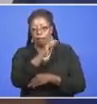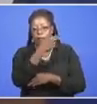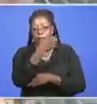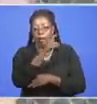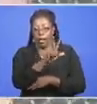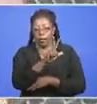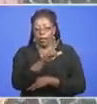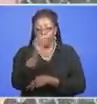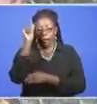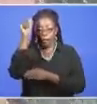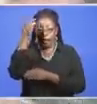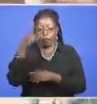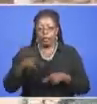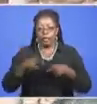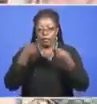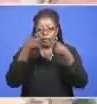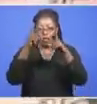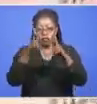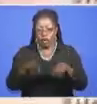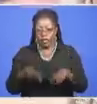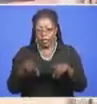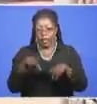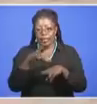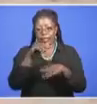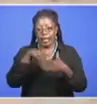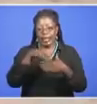is keen on giving shantytown residents first